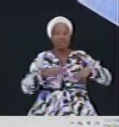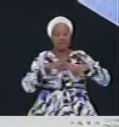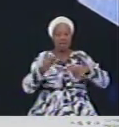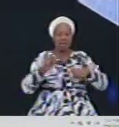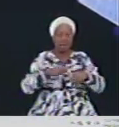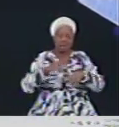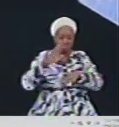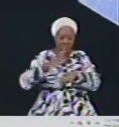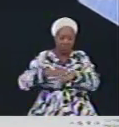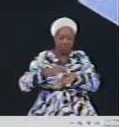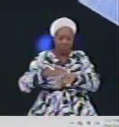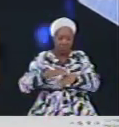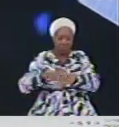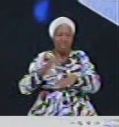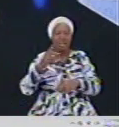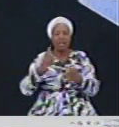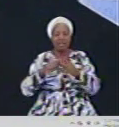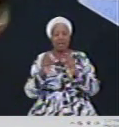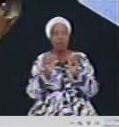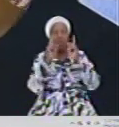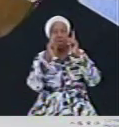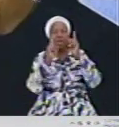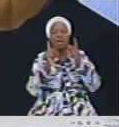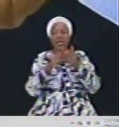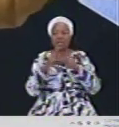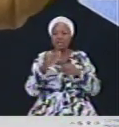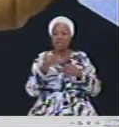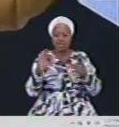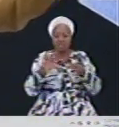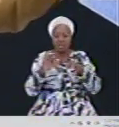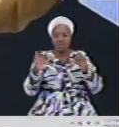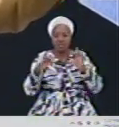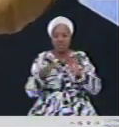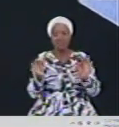tapped him, and he woke up. And the